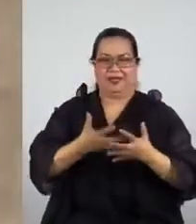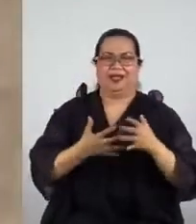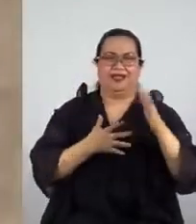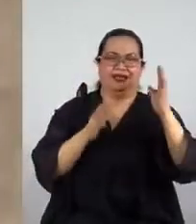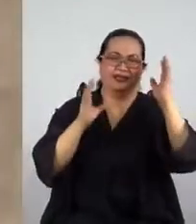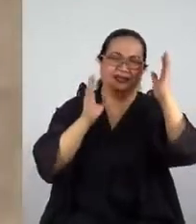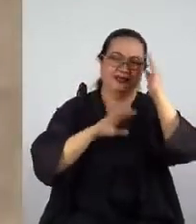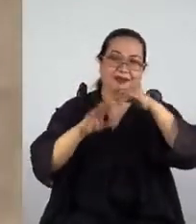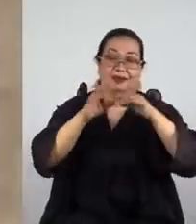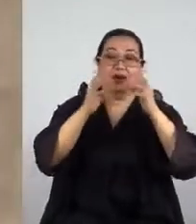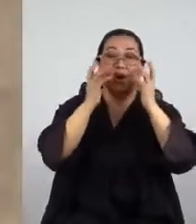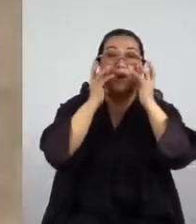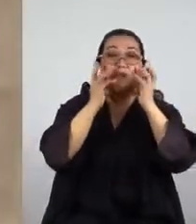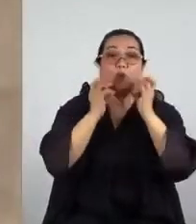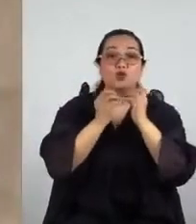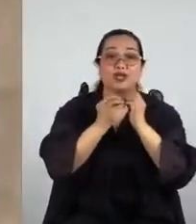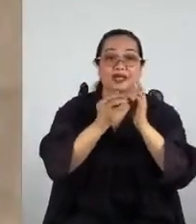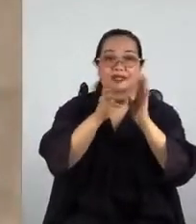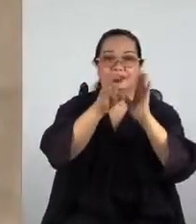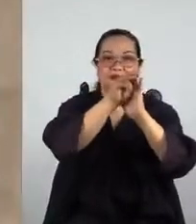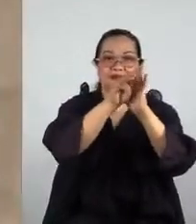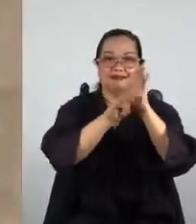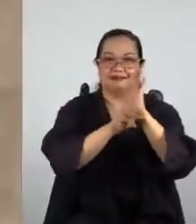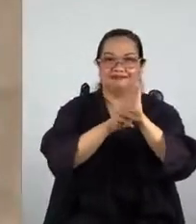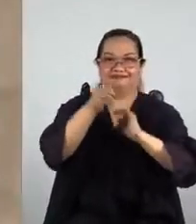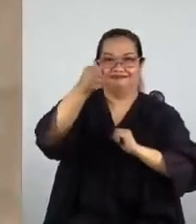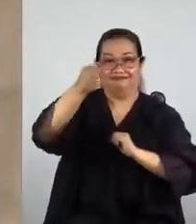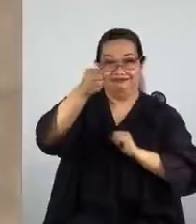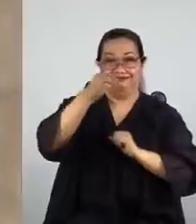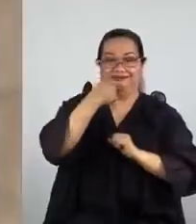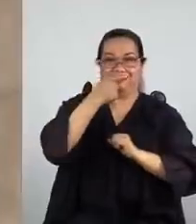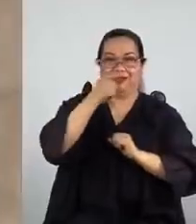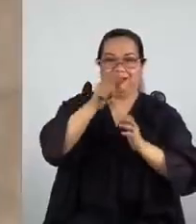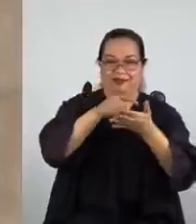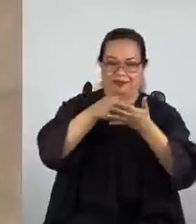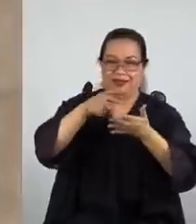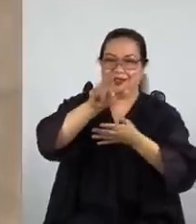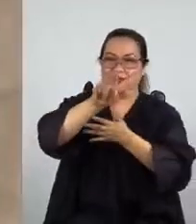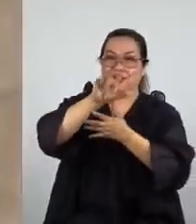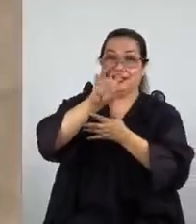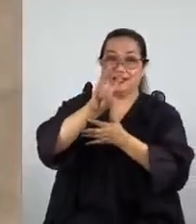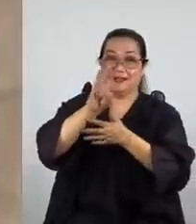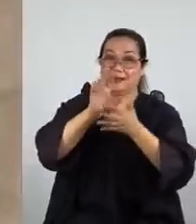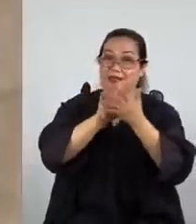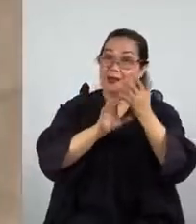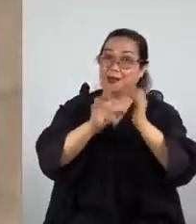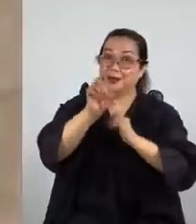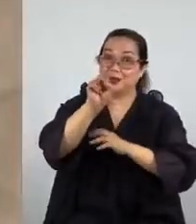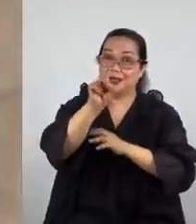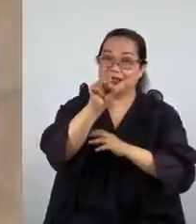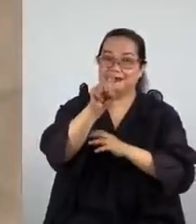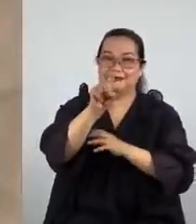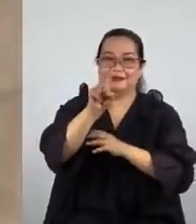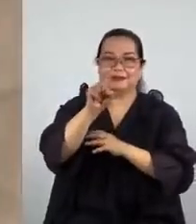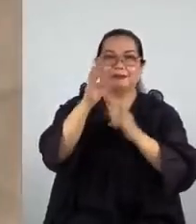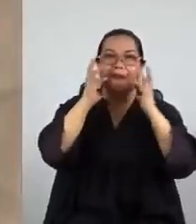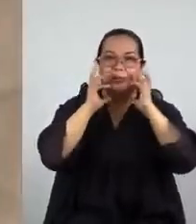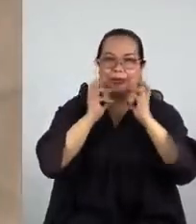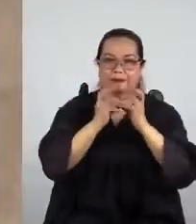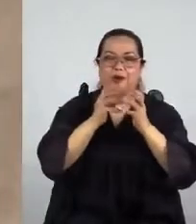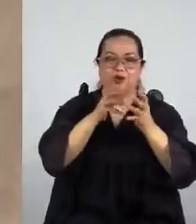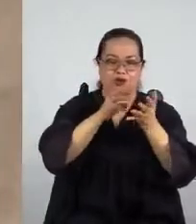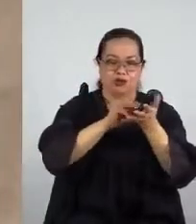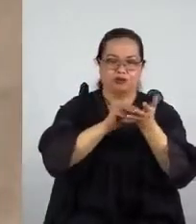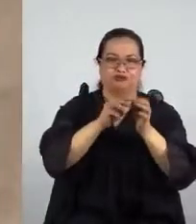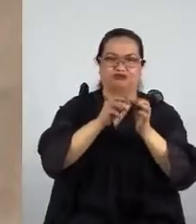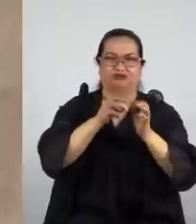about Moses. In verse 26 of chapter 11, Moses